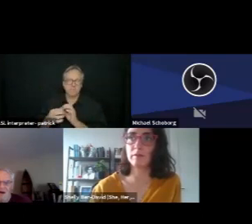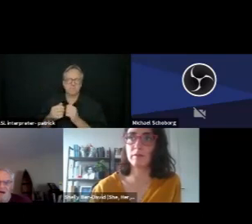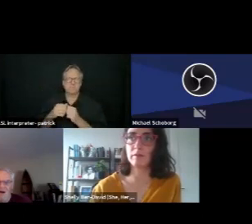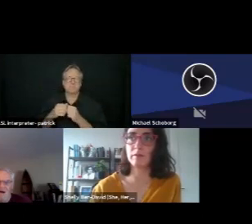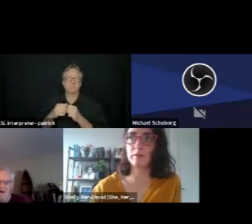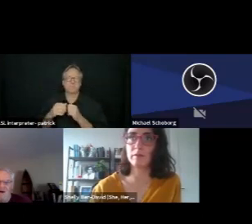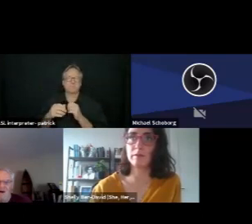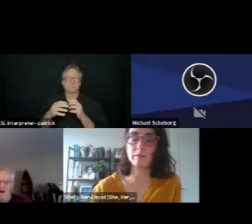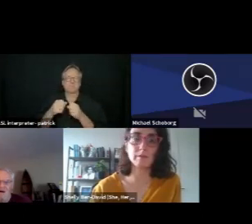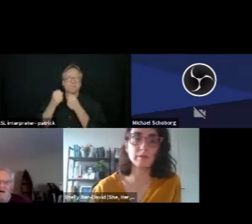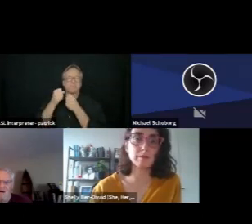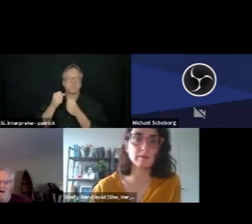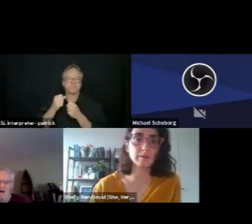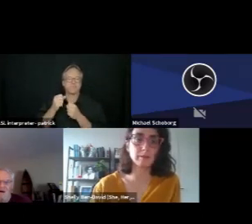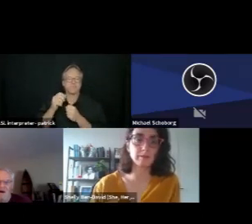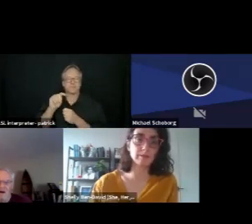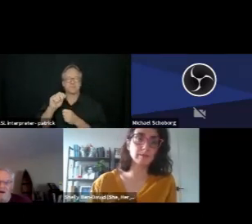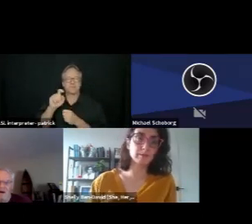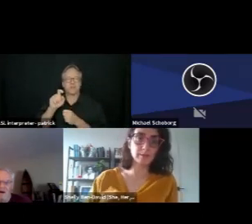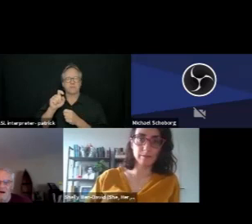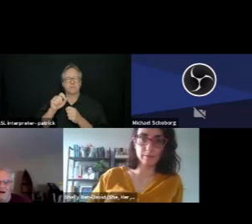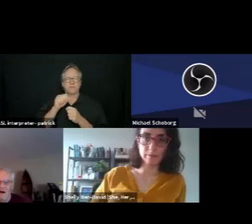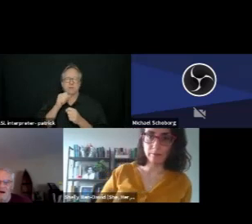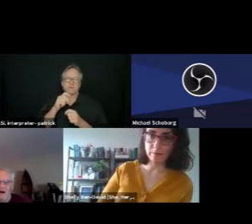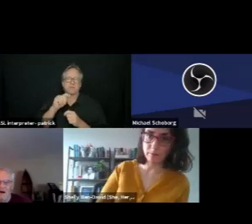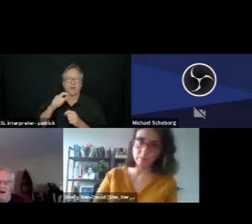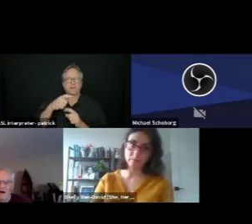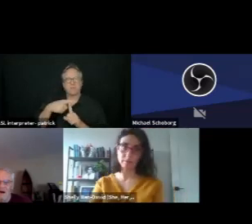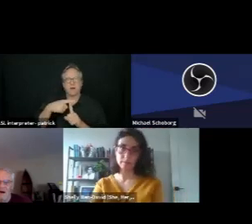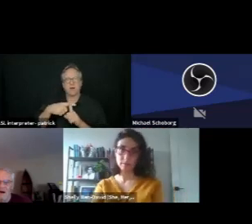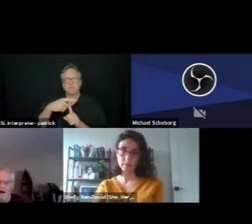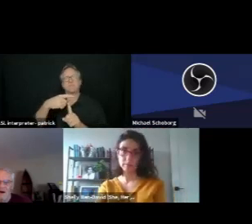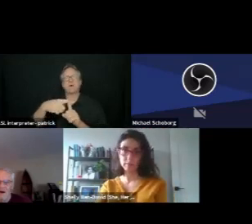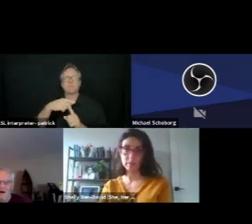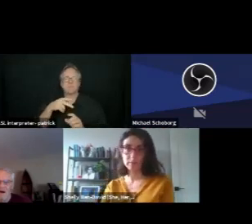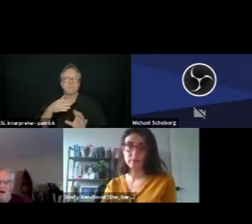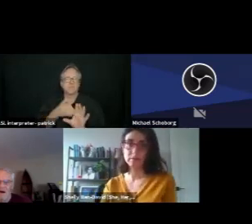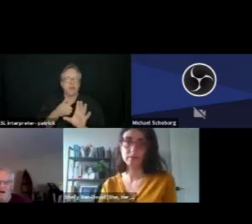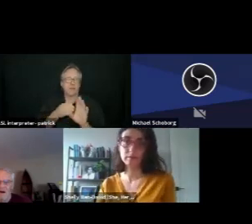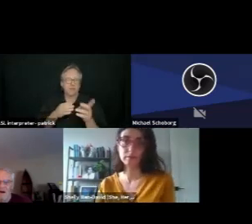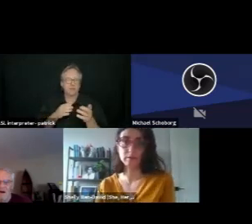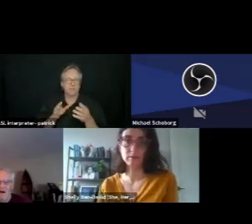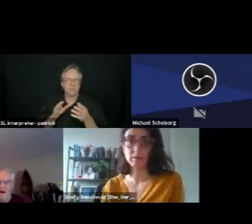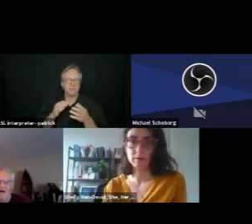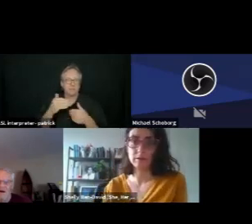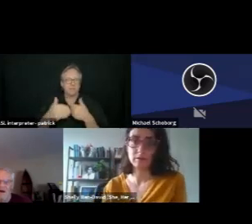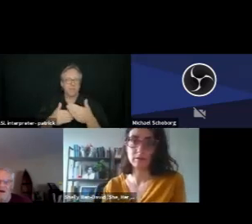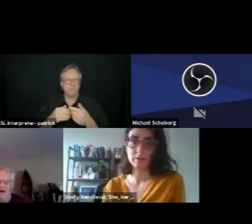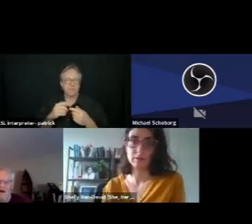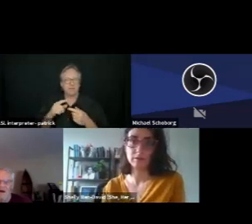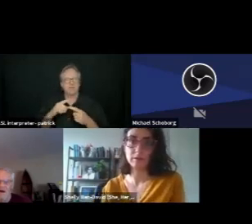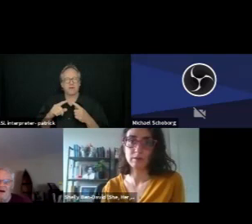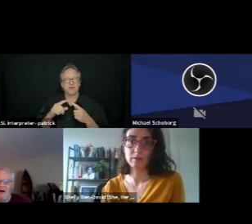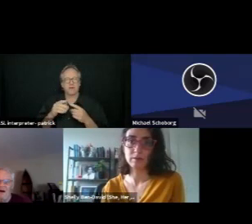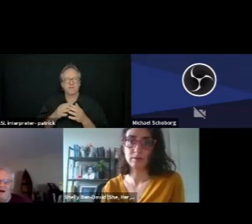concept by, toxic, or maybe not toxic positive psychology, but positive psychology, and, the general